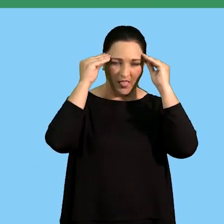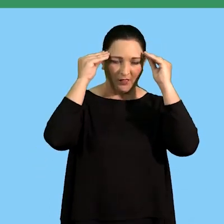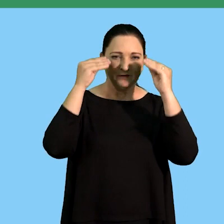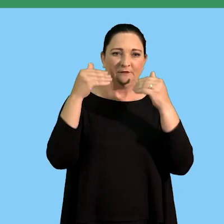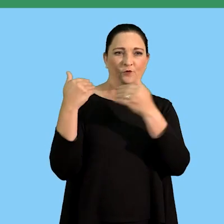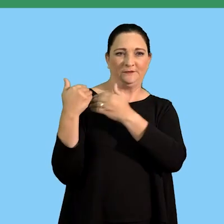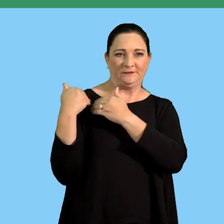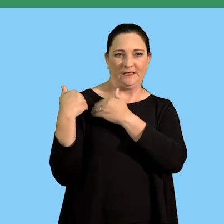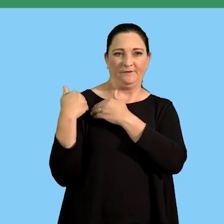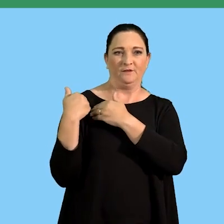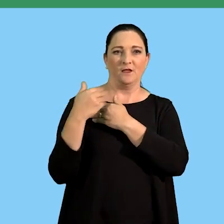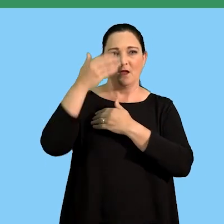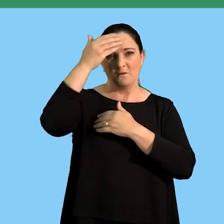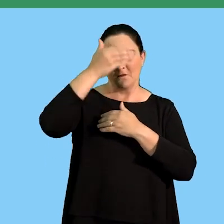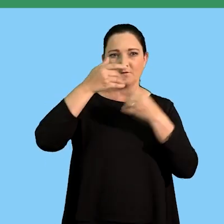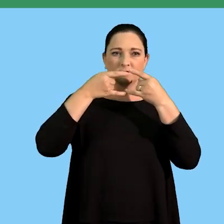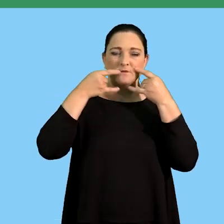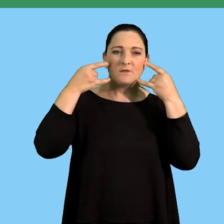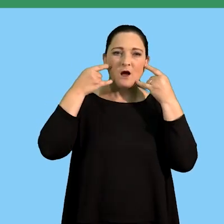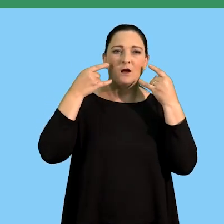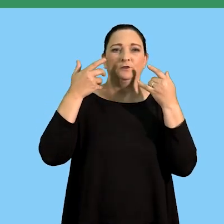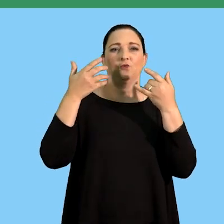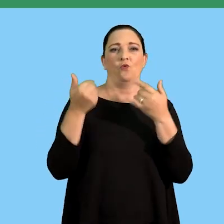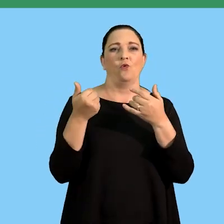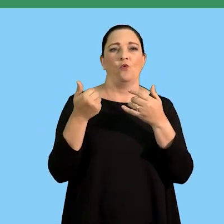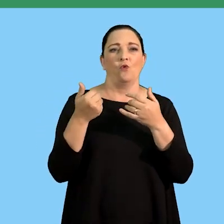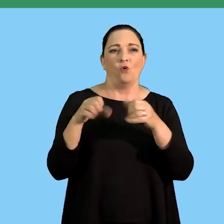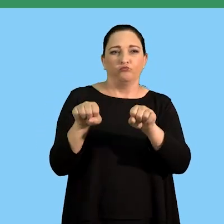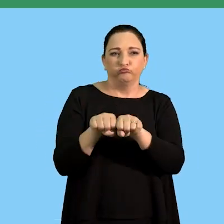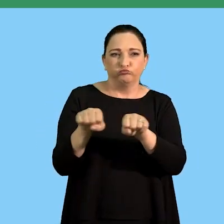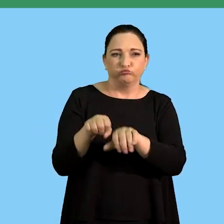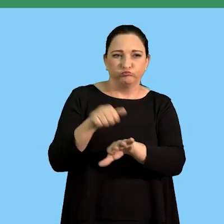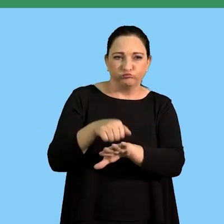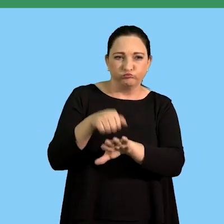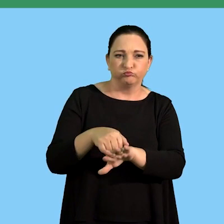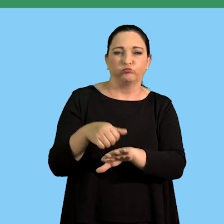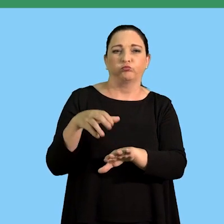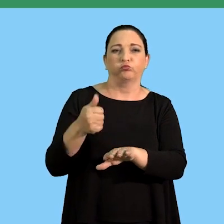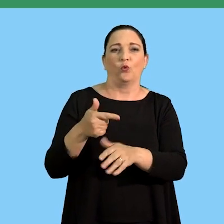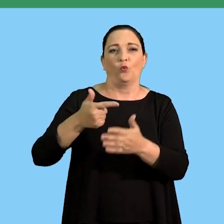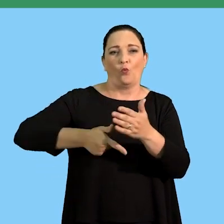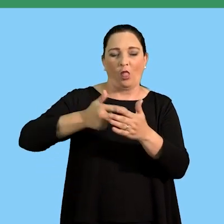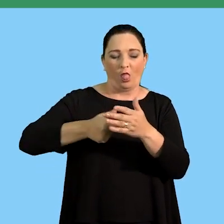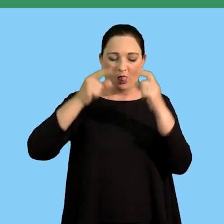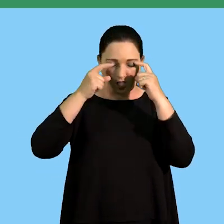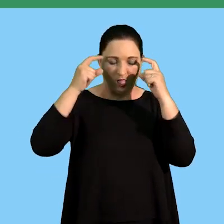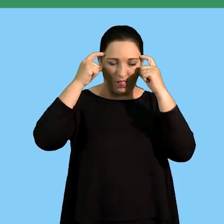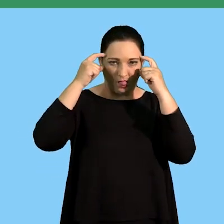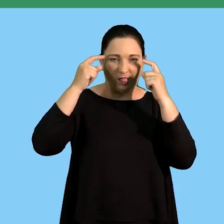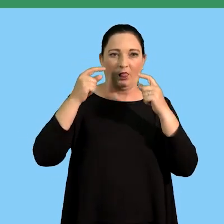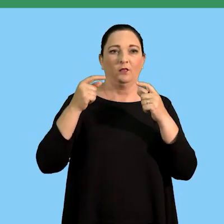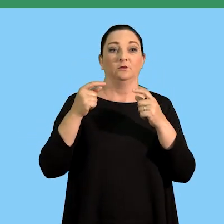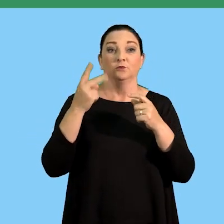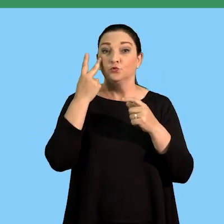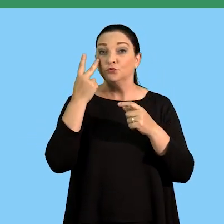helmets, masks, heavy-duty boots, and welding goggles when working with machinery and equipment. Now, as you